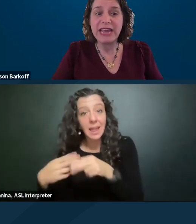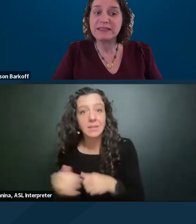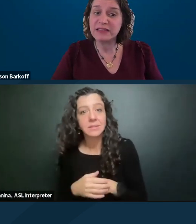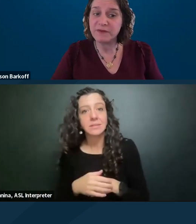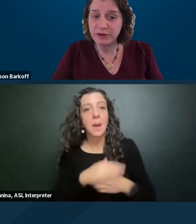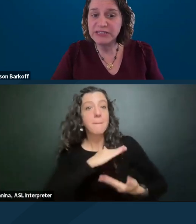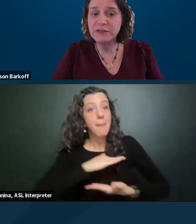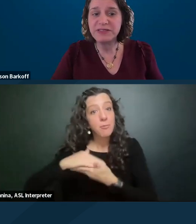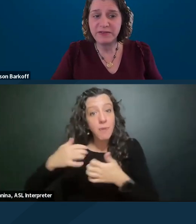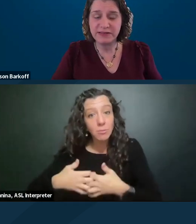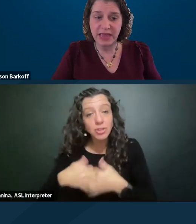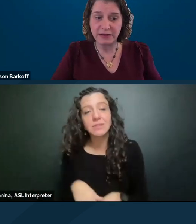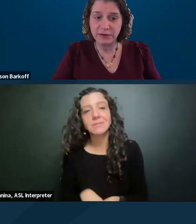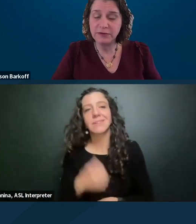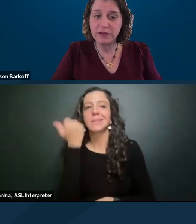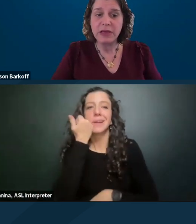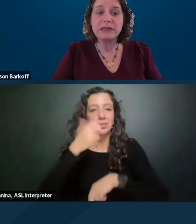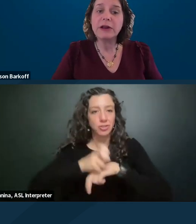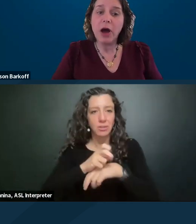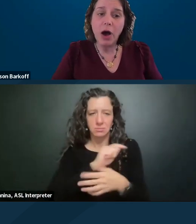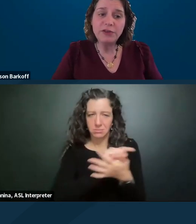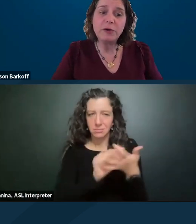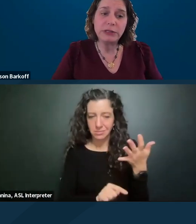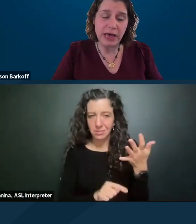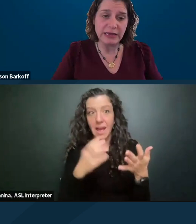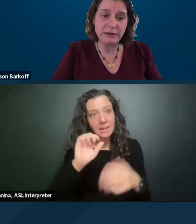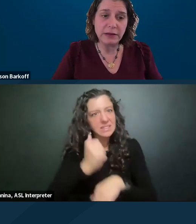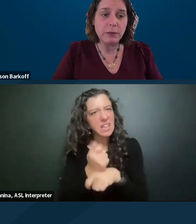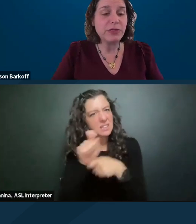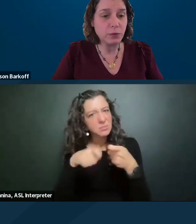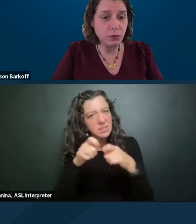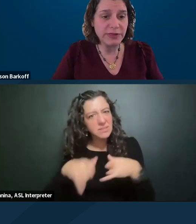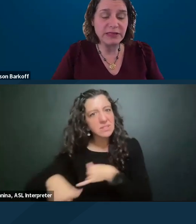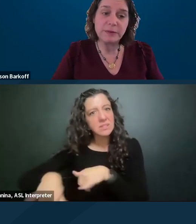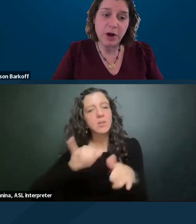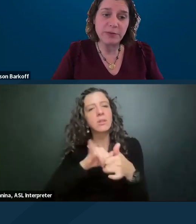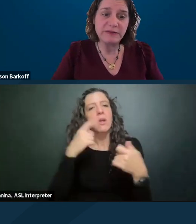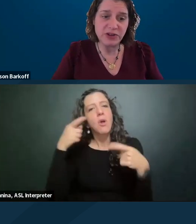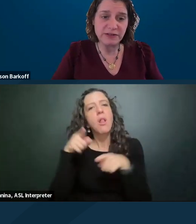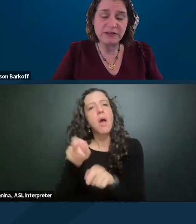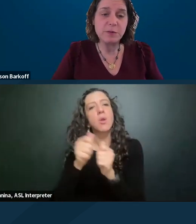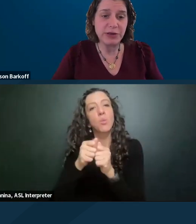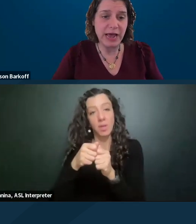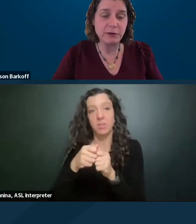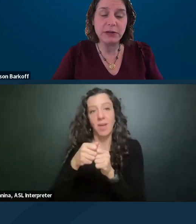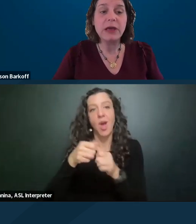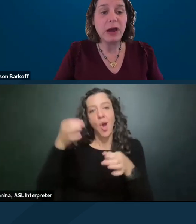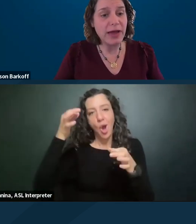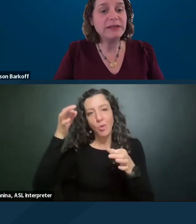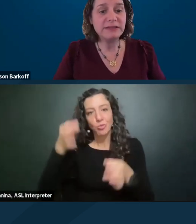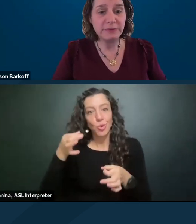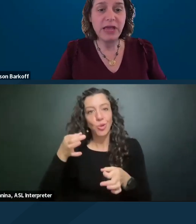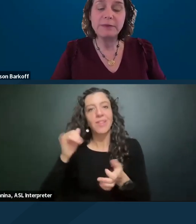chairs. And it sets very specific standards that are also aligned with a rule that the Department of Justice put